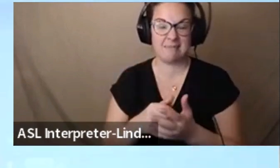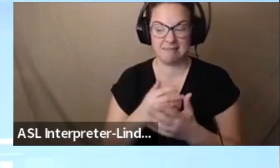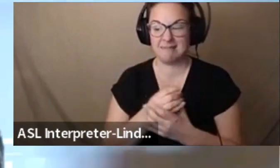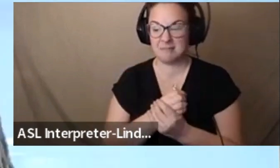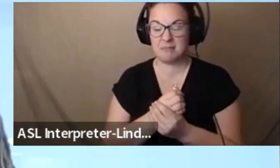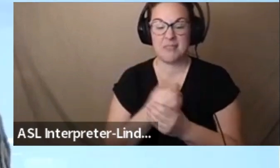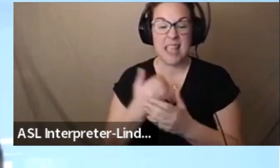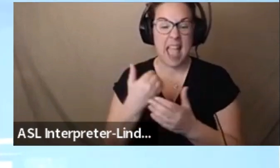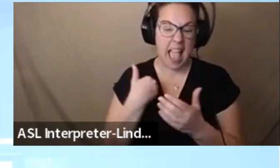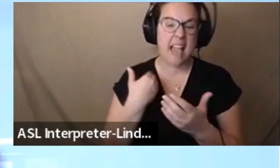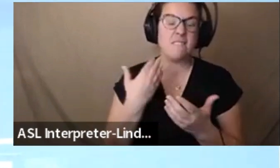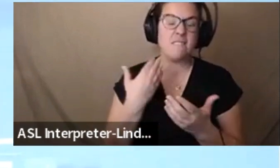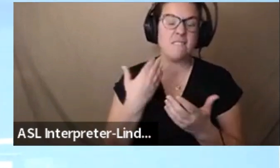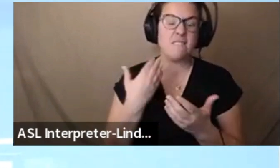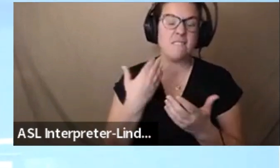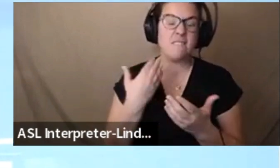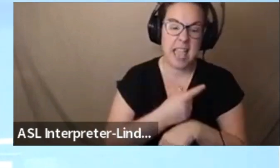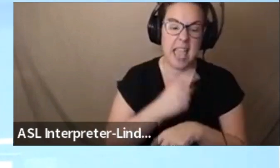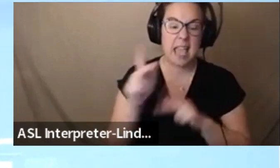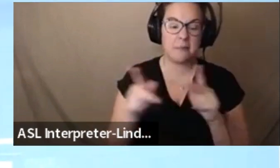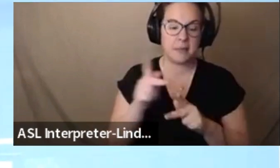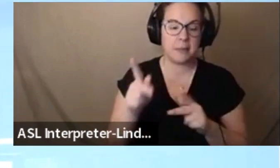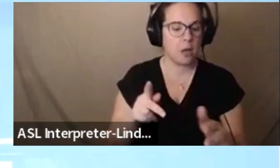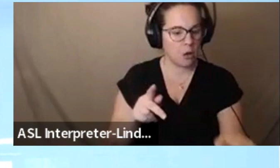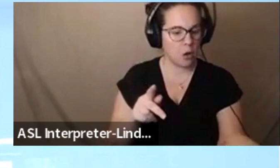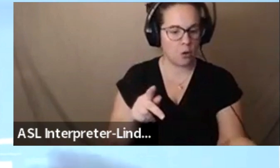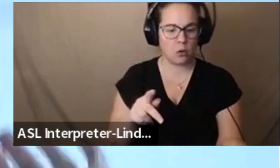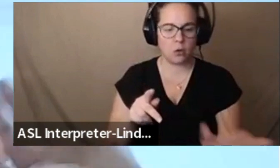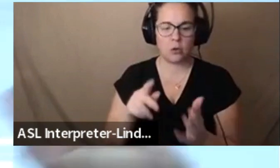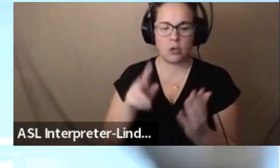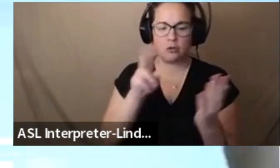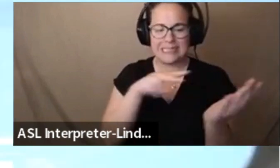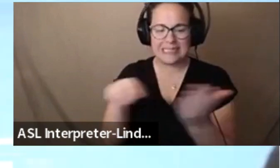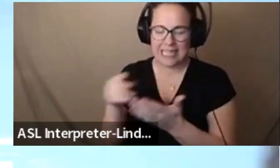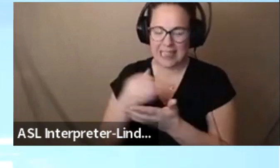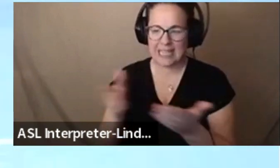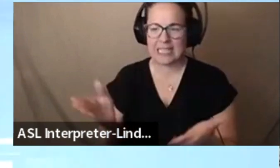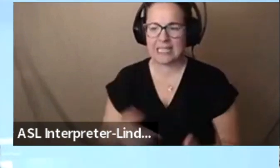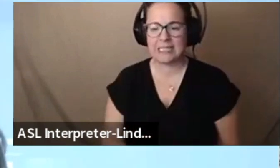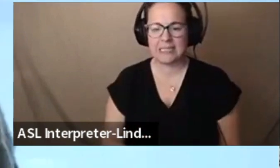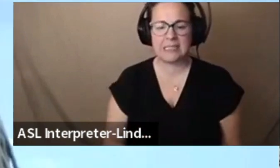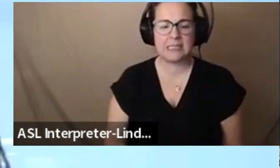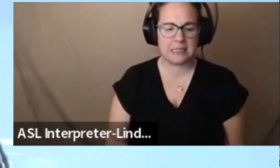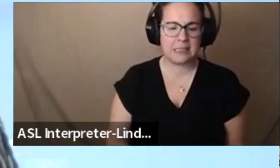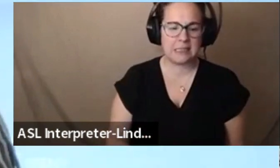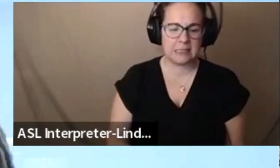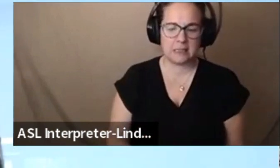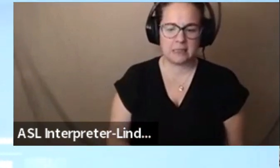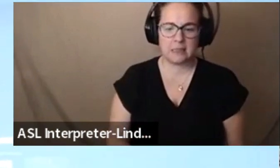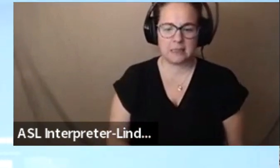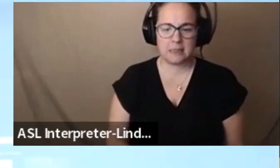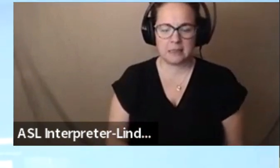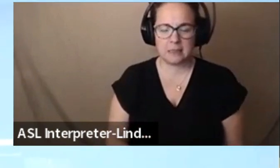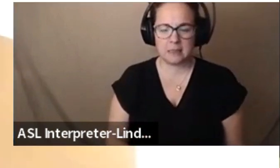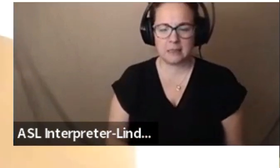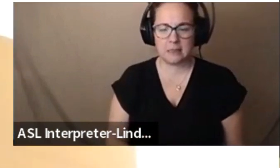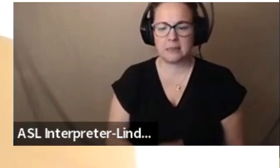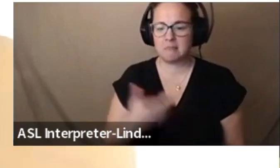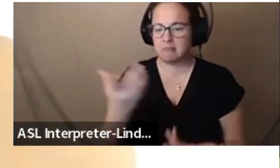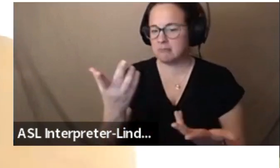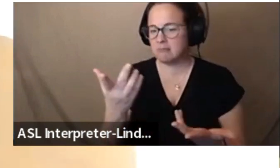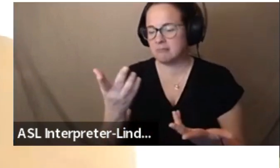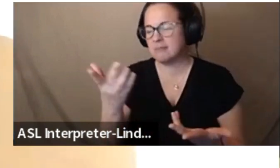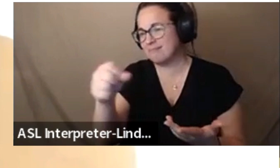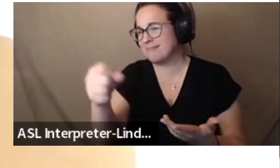for your questions and your input. I learned so much today. Thank you. Thank you. Thank